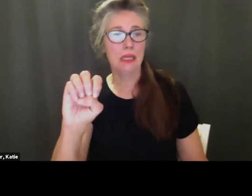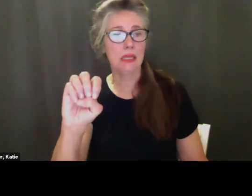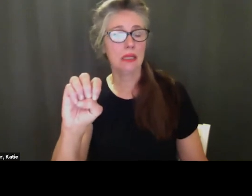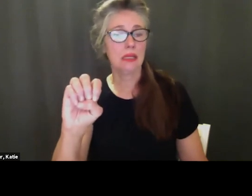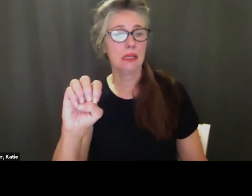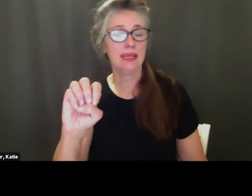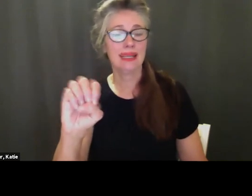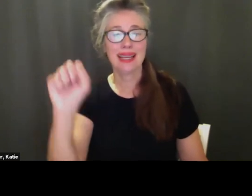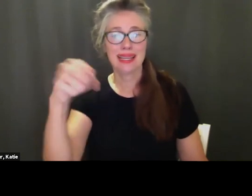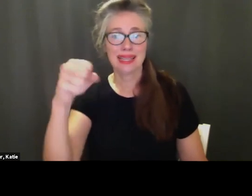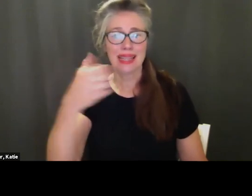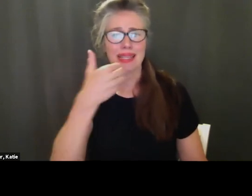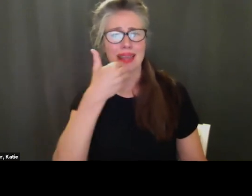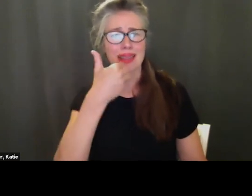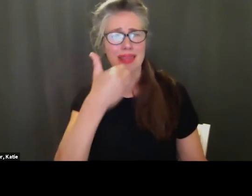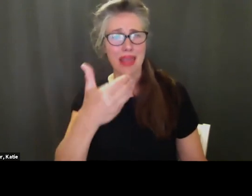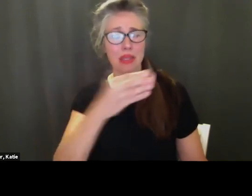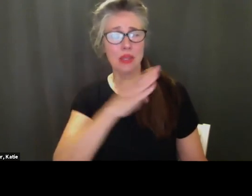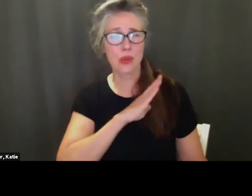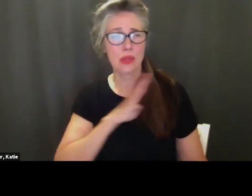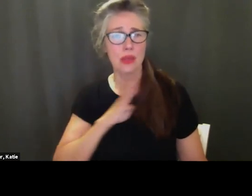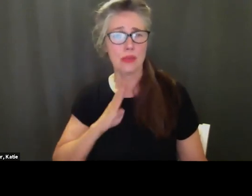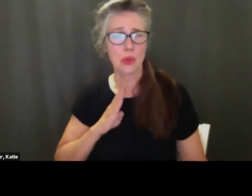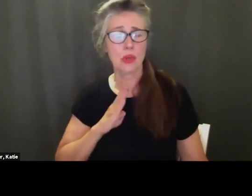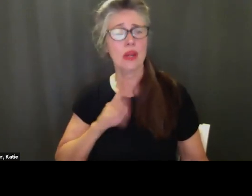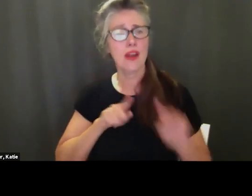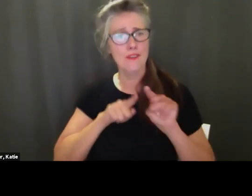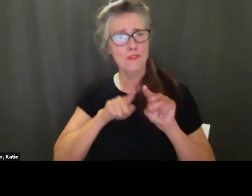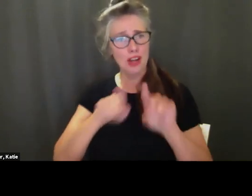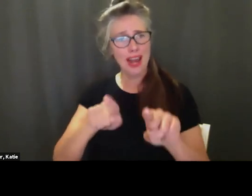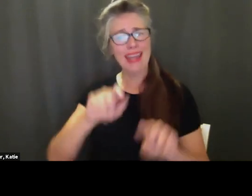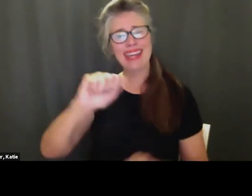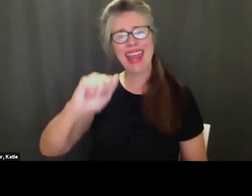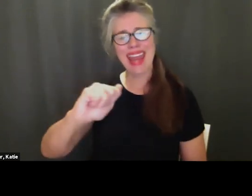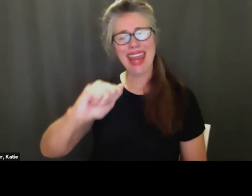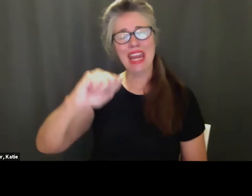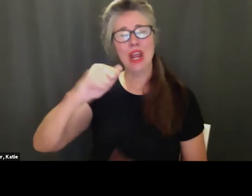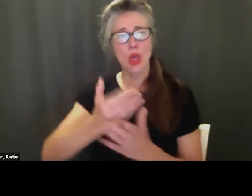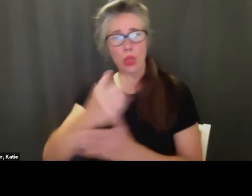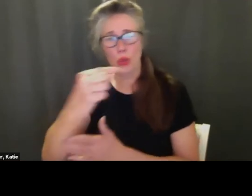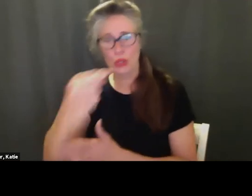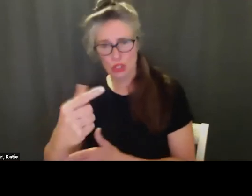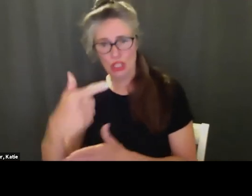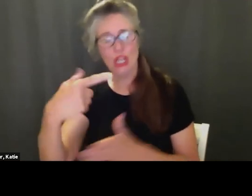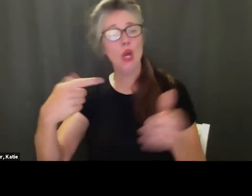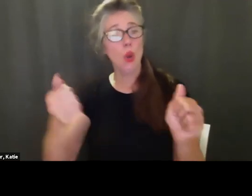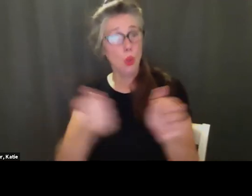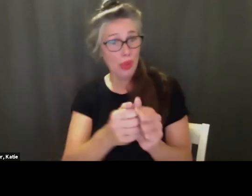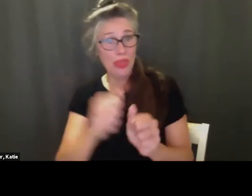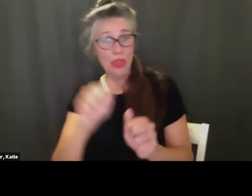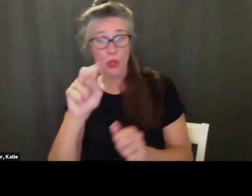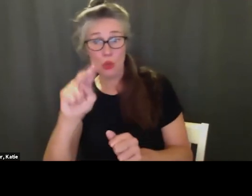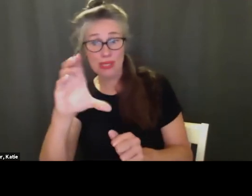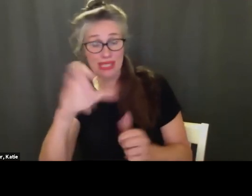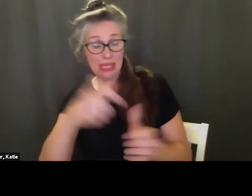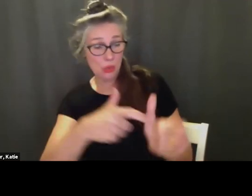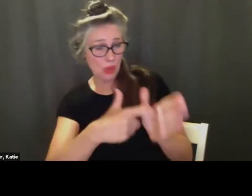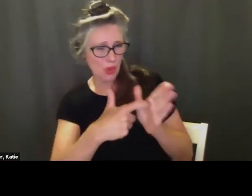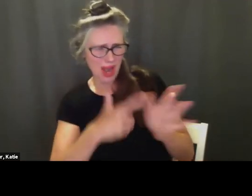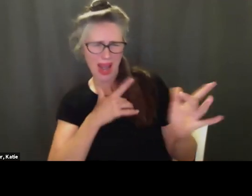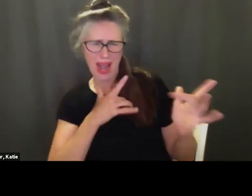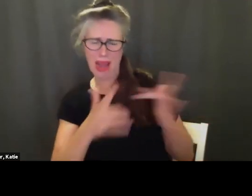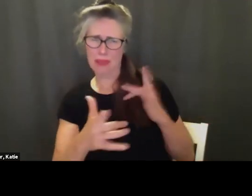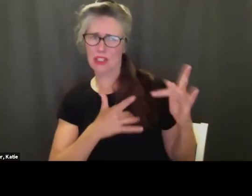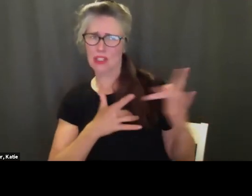Yes, thank you, board, for trying to align the A through G with the UC requirements. I'm concerned for